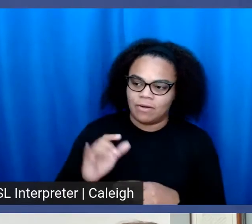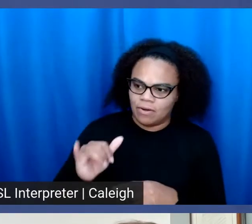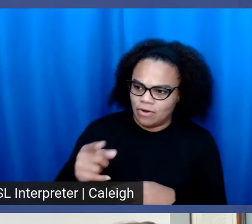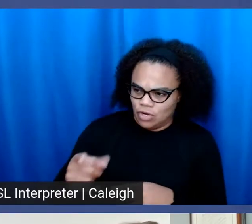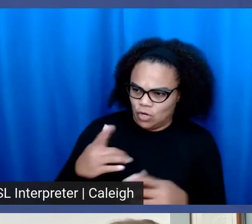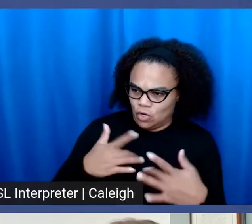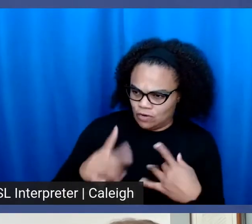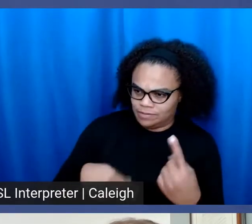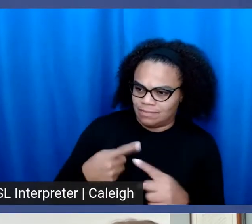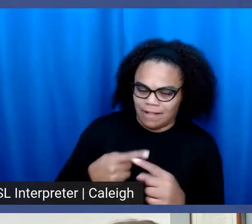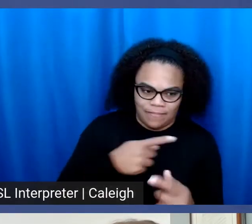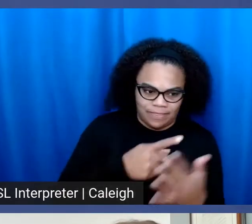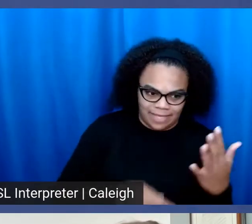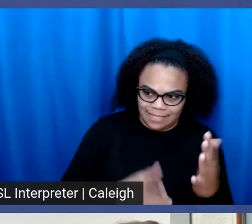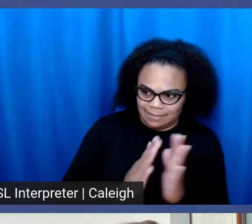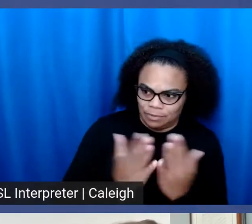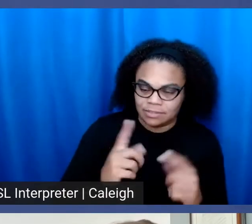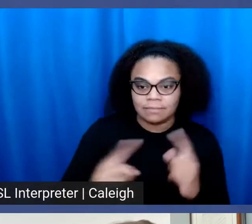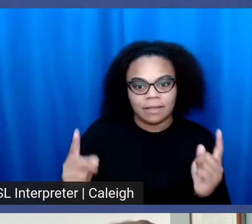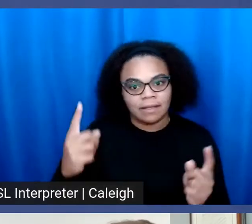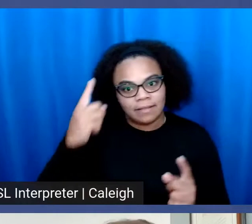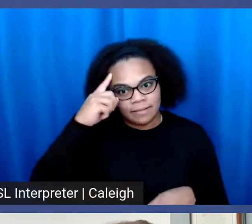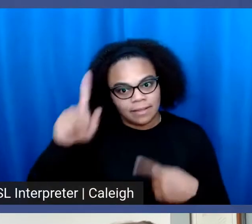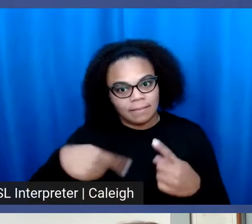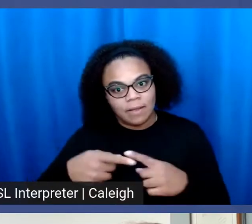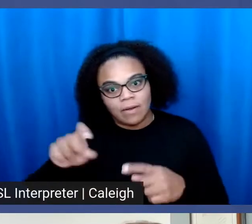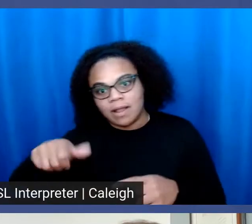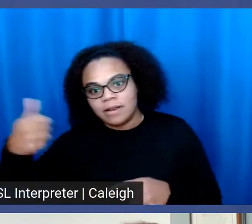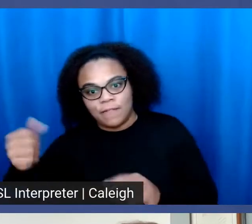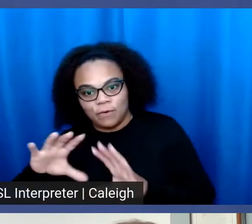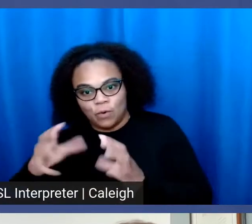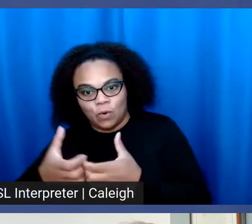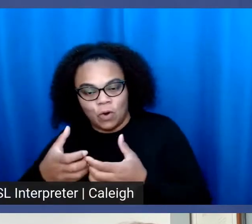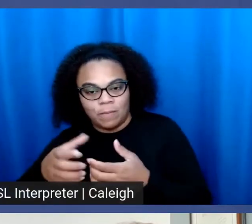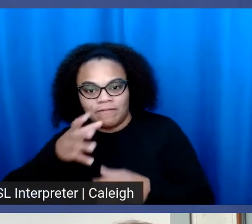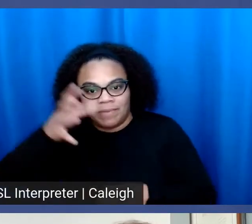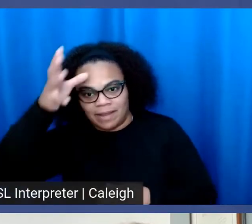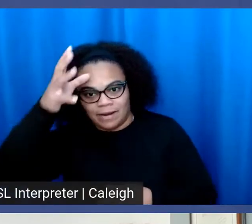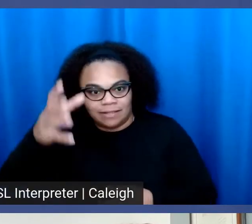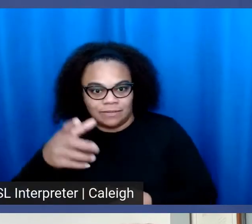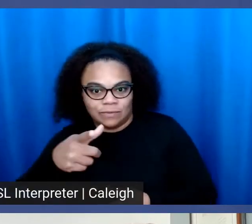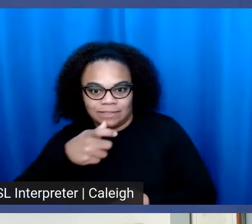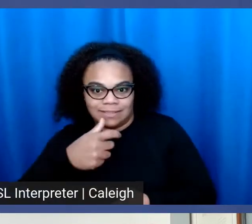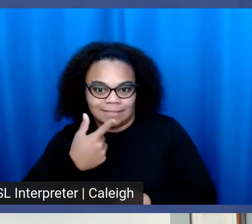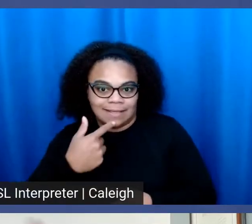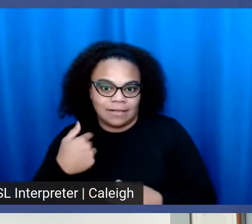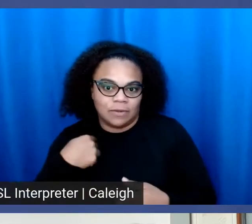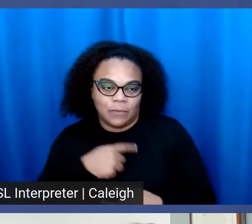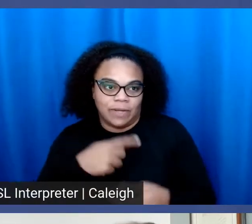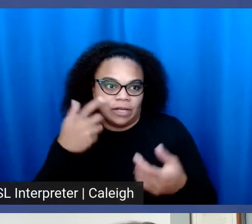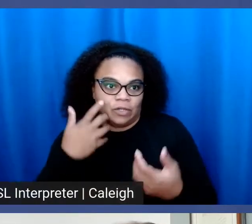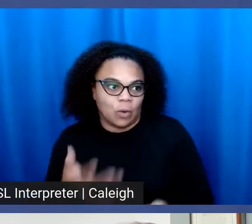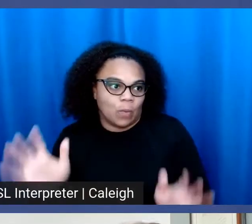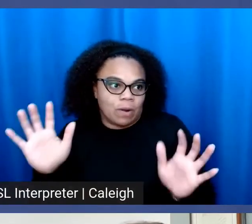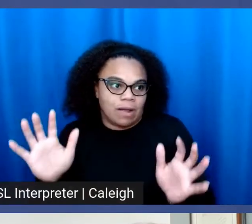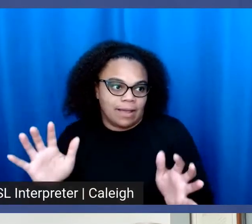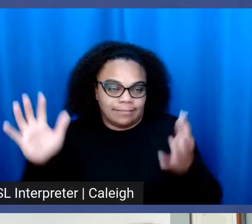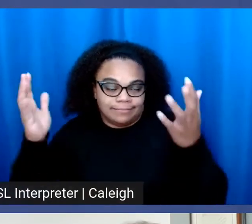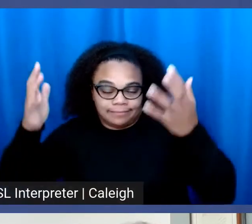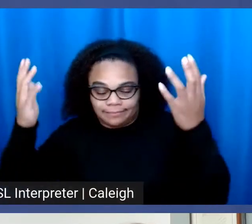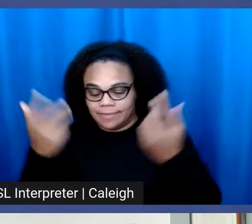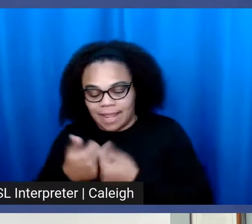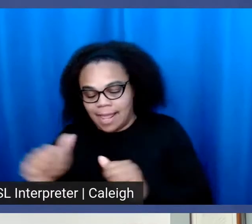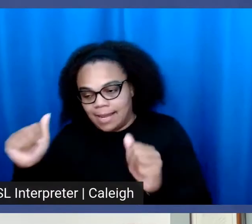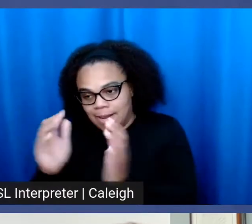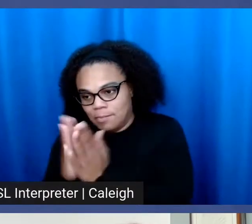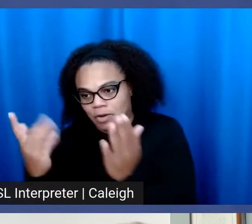these books, but imagine another set of parents, just another band of parents that says, we don't want, I don't know, pick a book, any book, right? We don't want